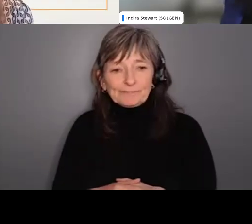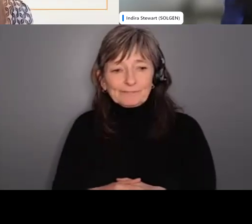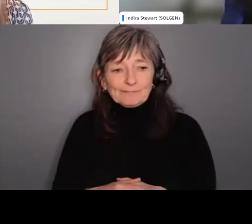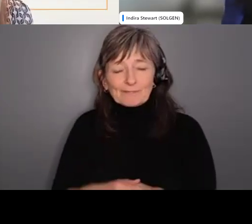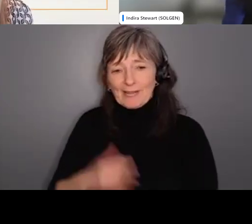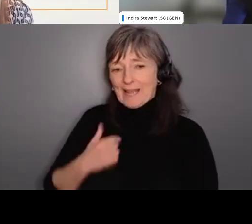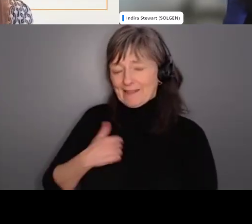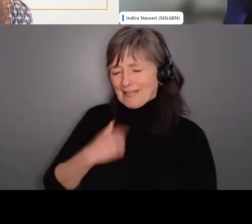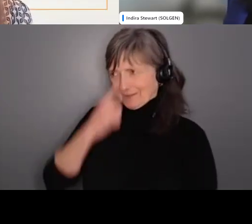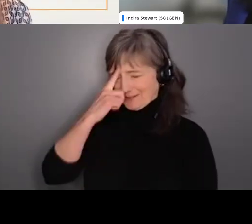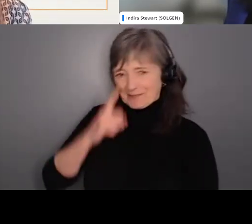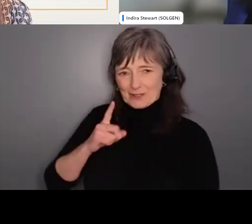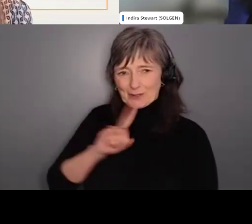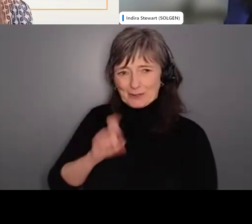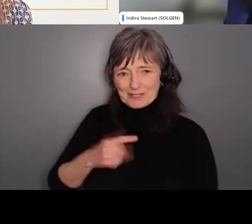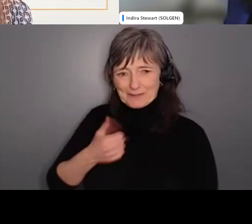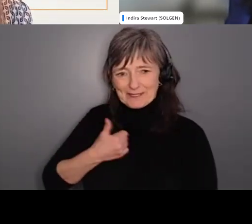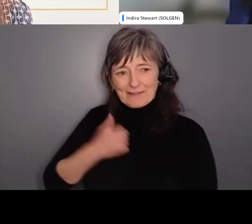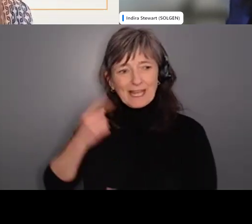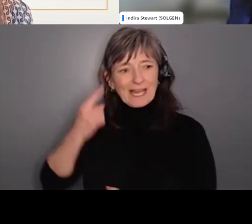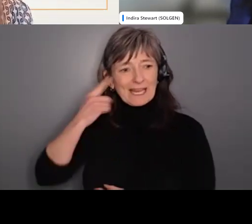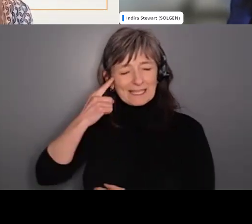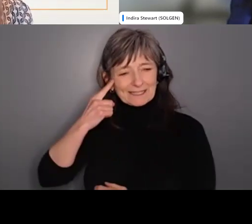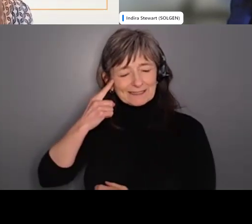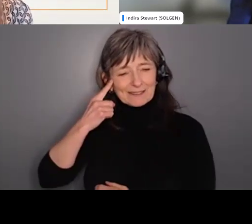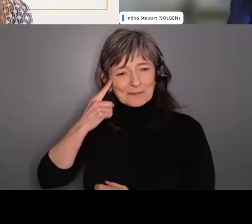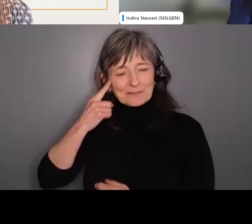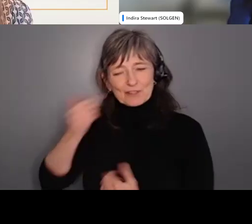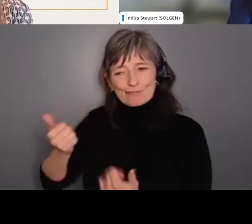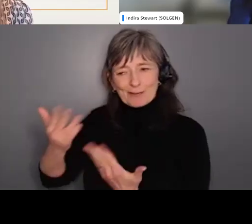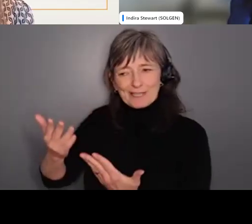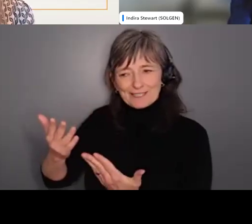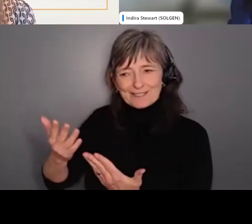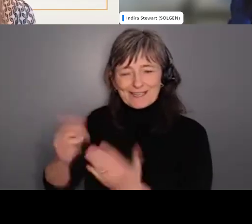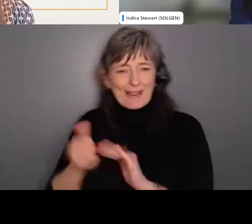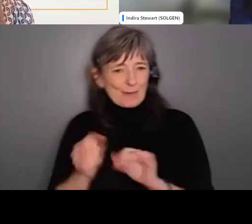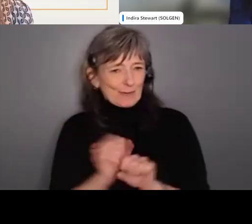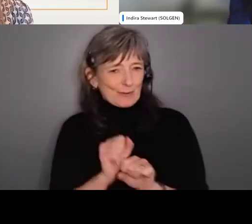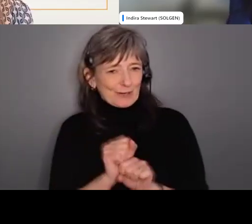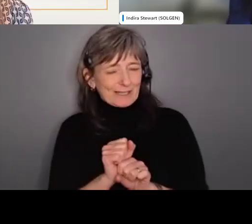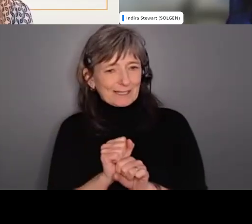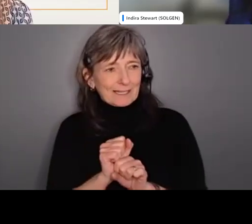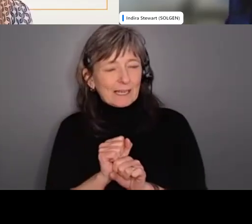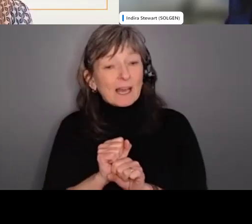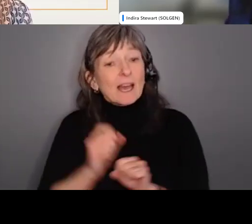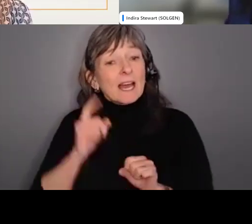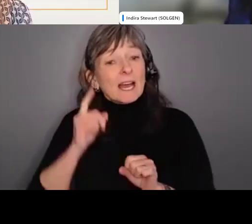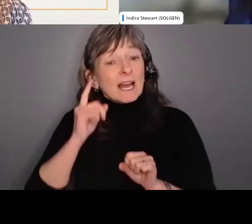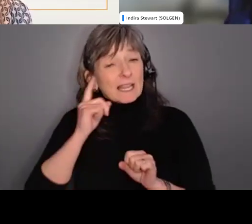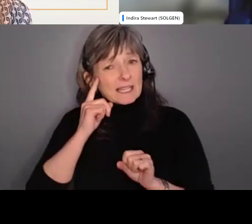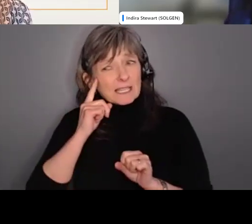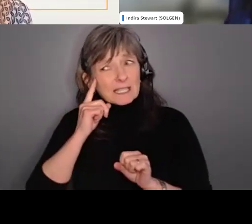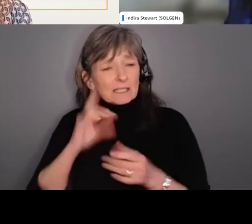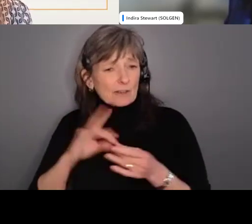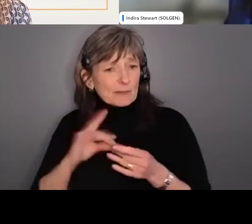myself around the implementation of recommendations, because I think it was maybe Endura that you had mentioned that when the recommendations are